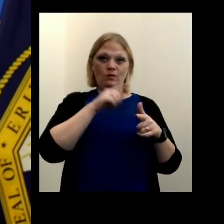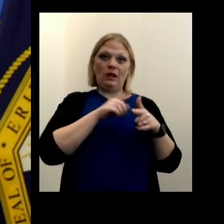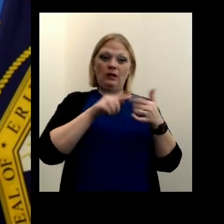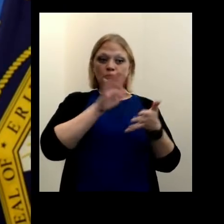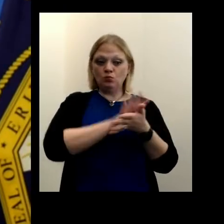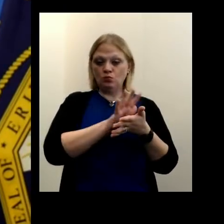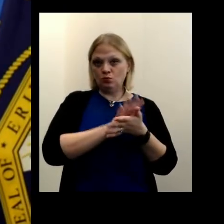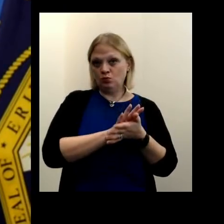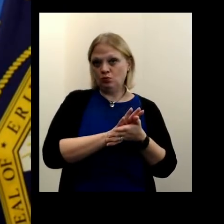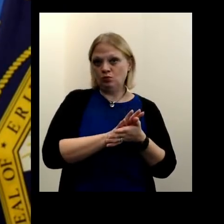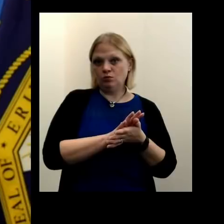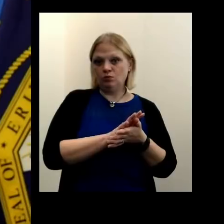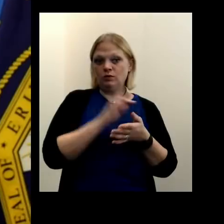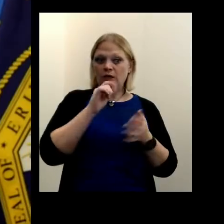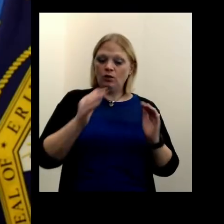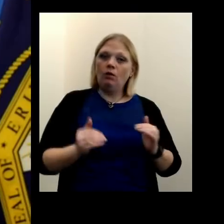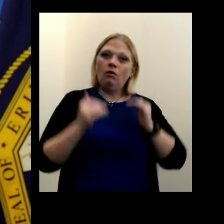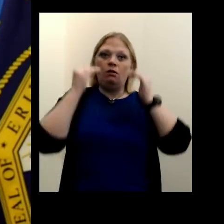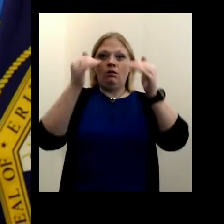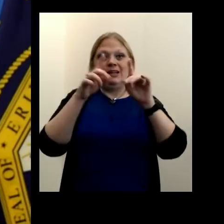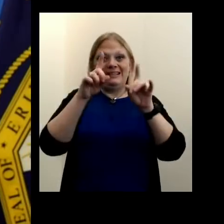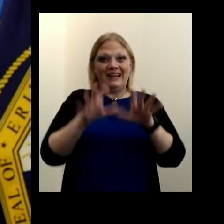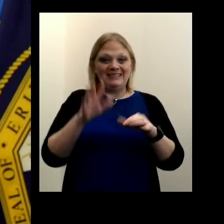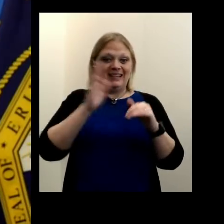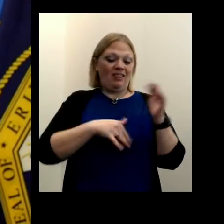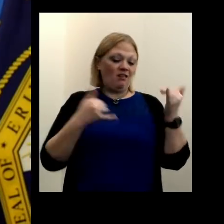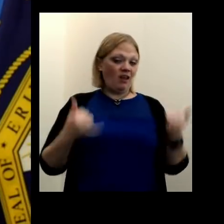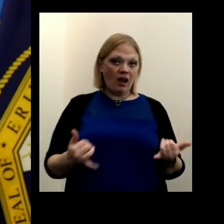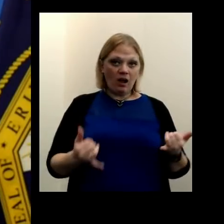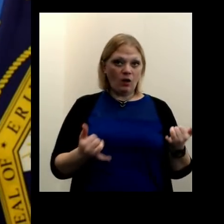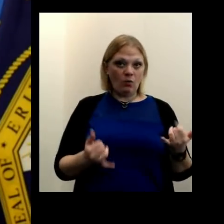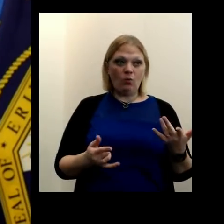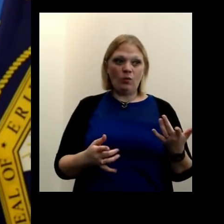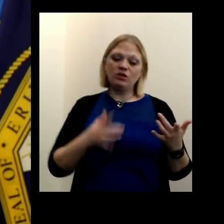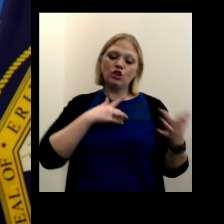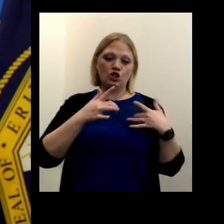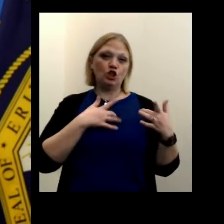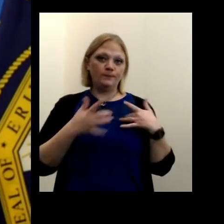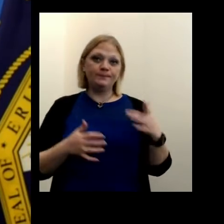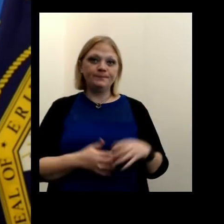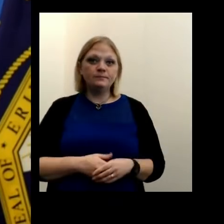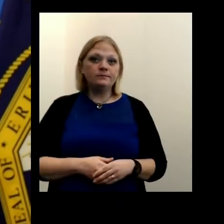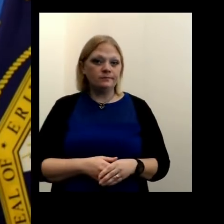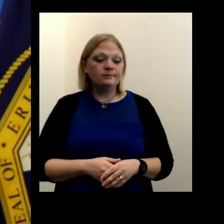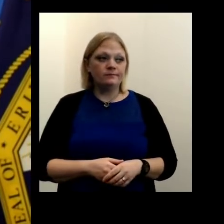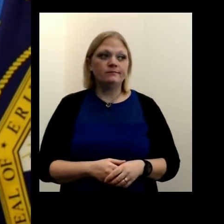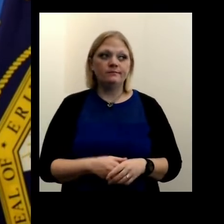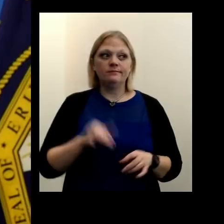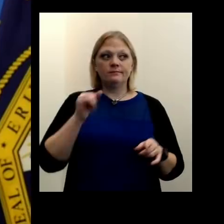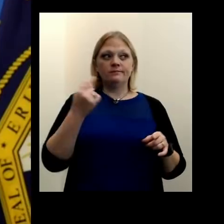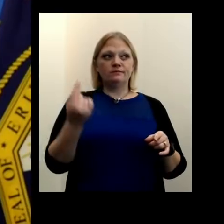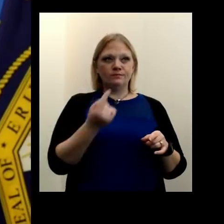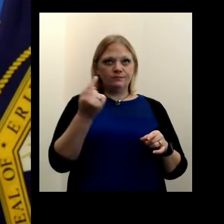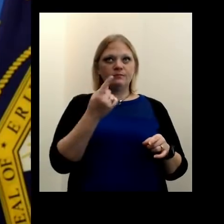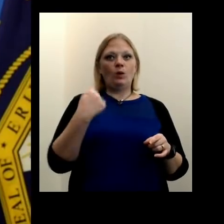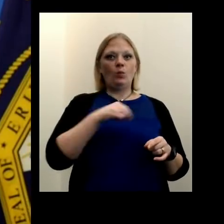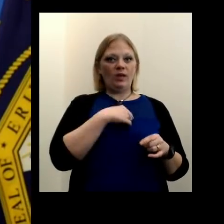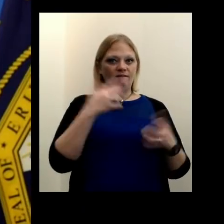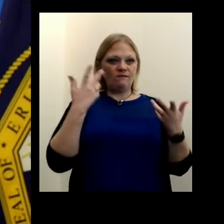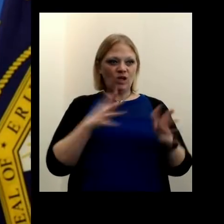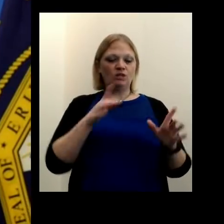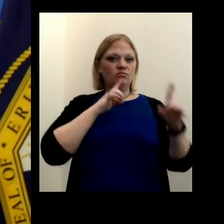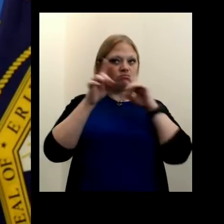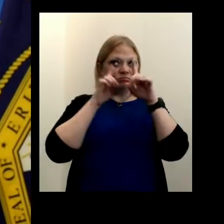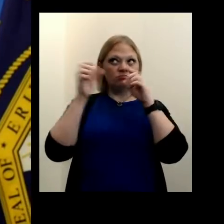to do a higher level of testing than they are right now. It is a concern. And it is something that we've had conversations with